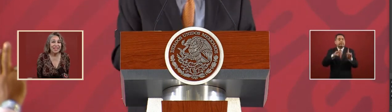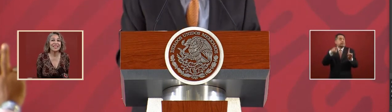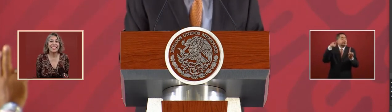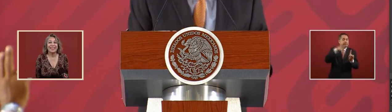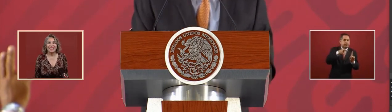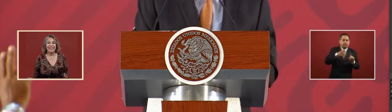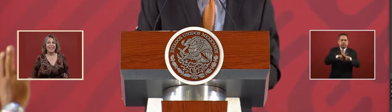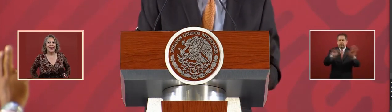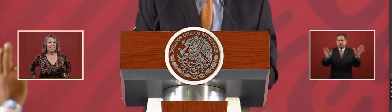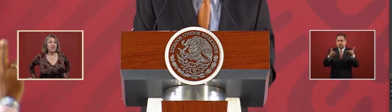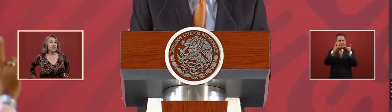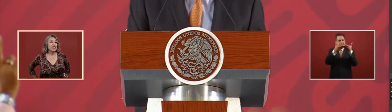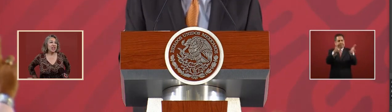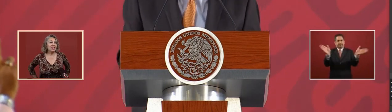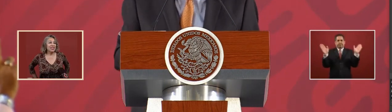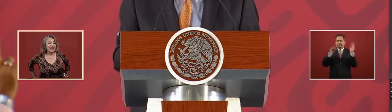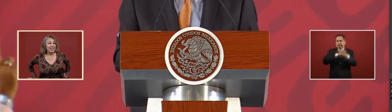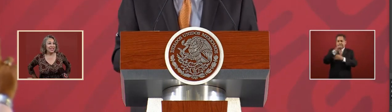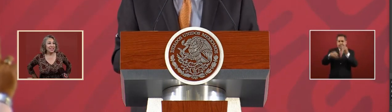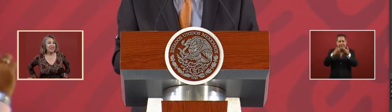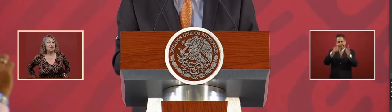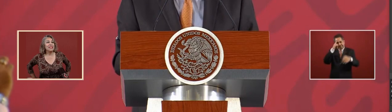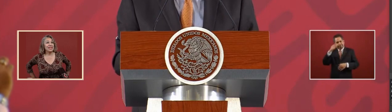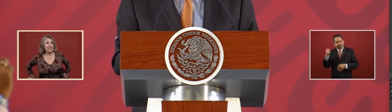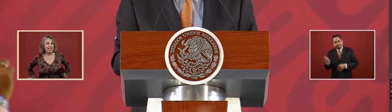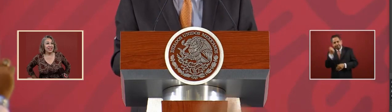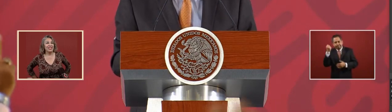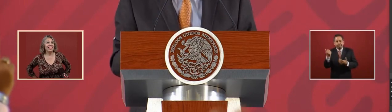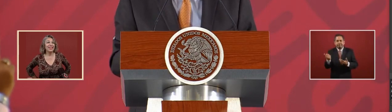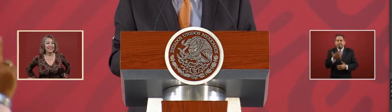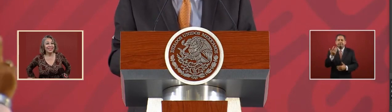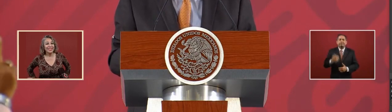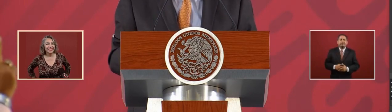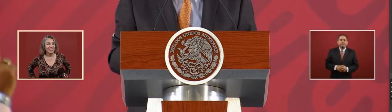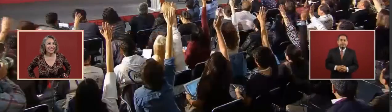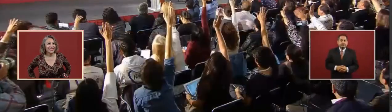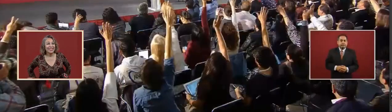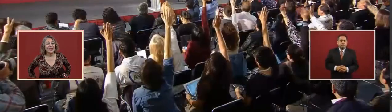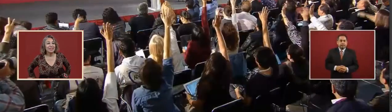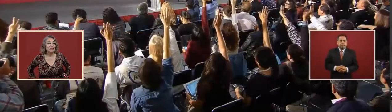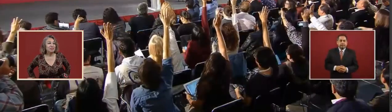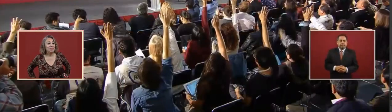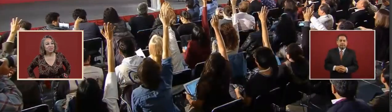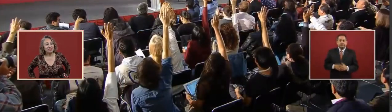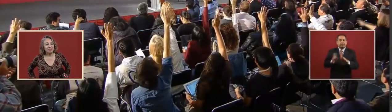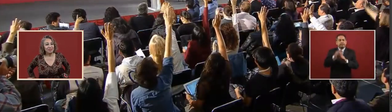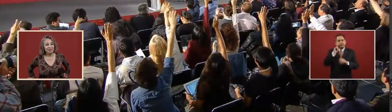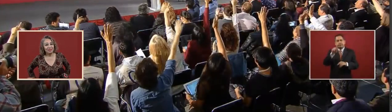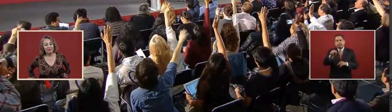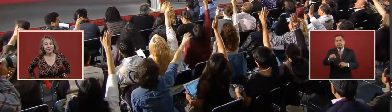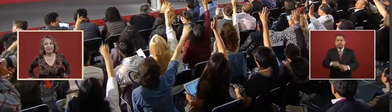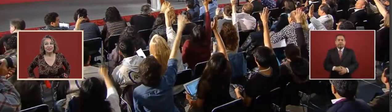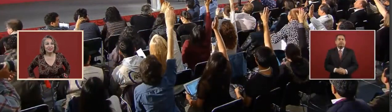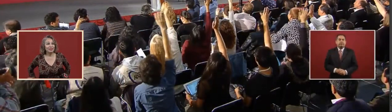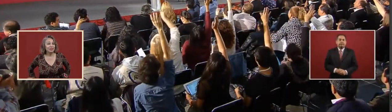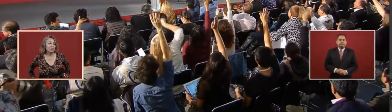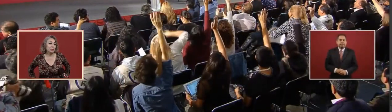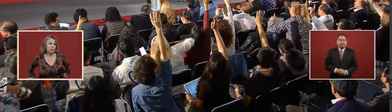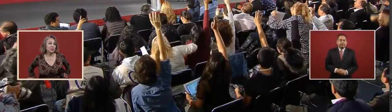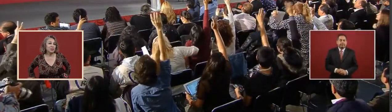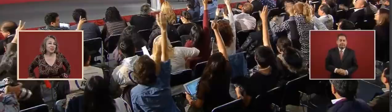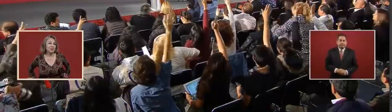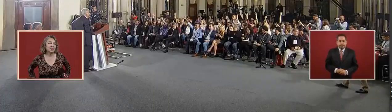high basket. So in general, he means it in general. A ver.